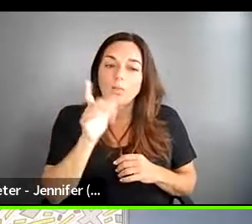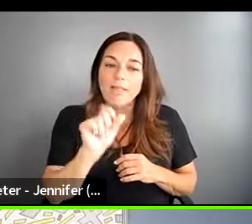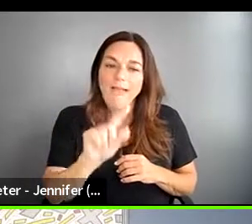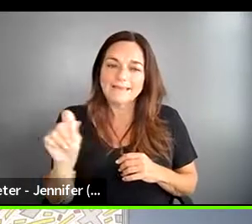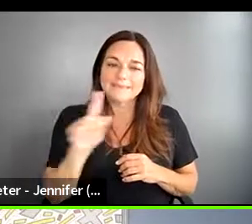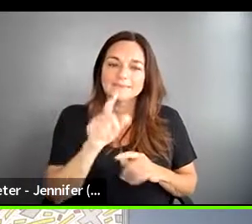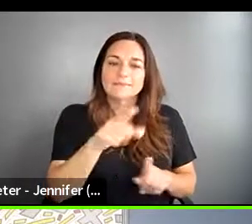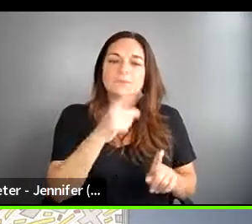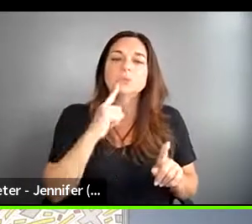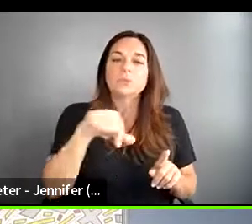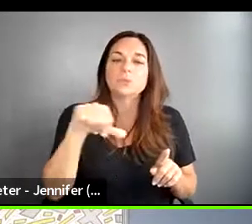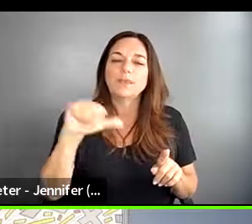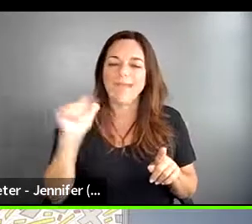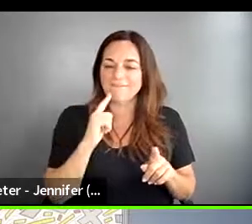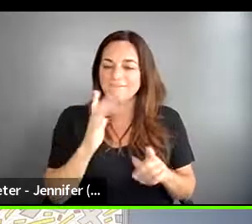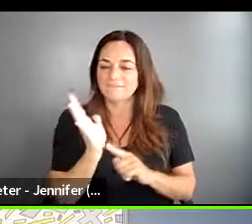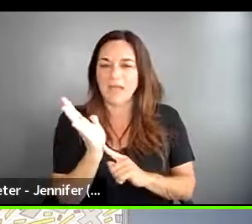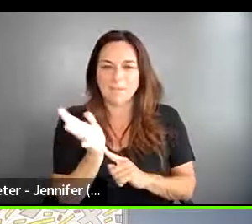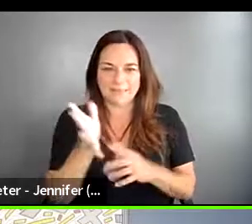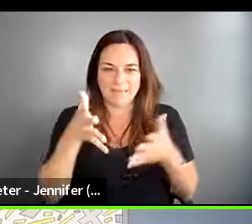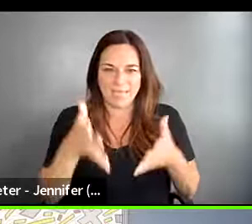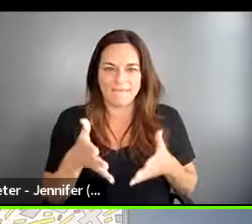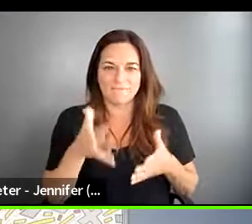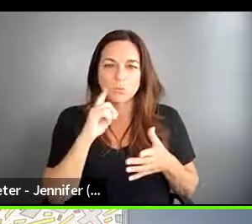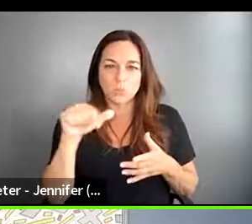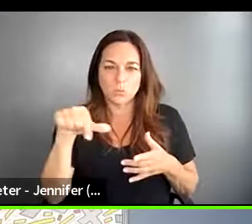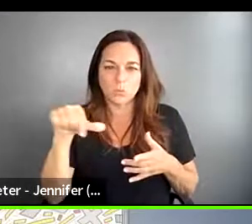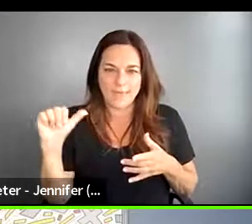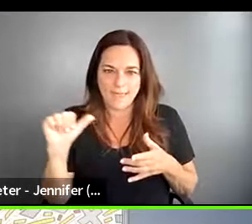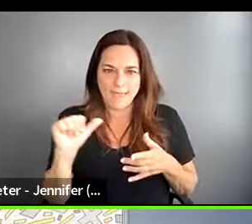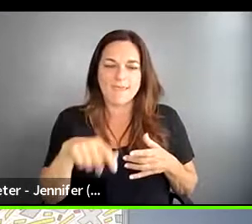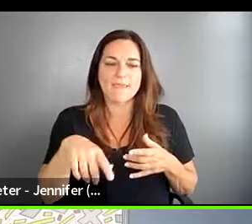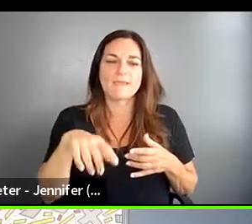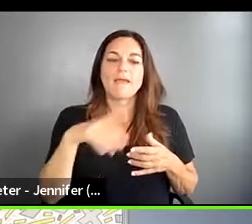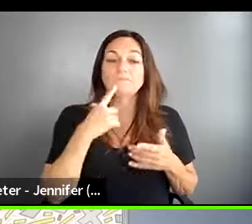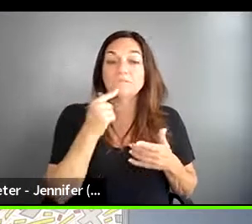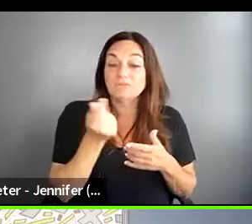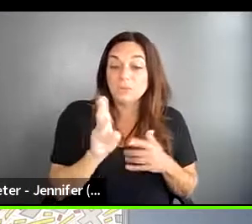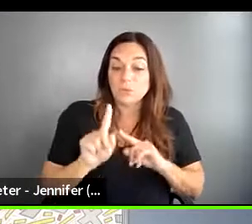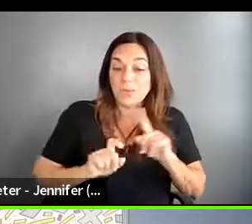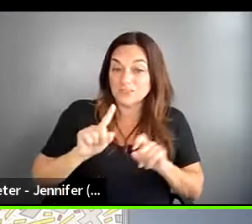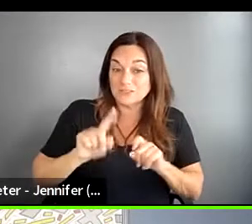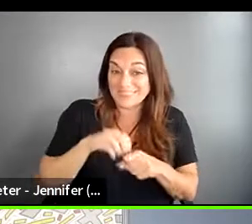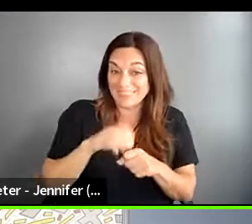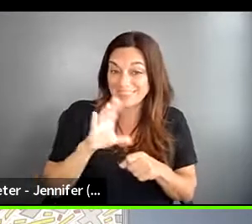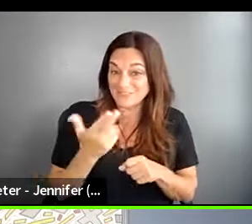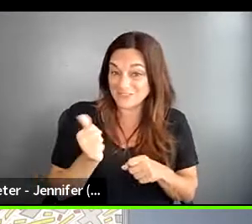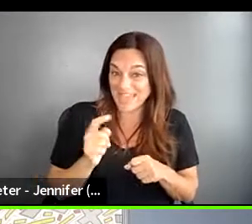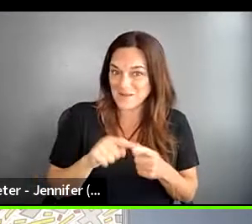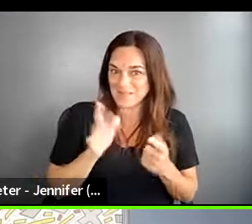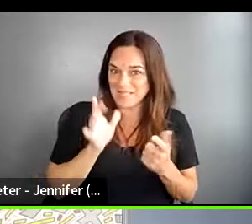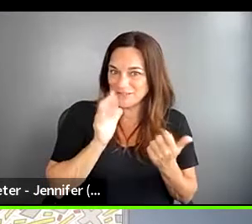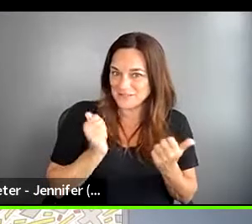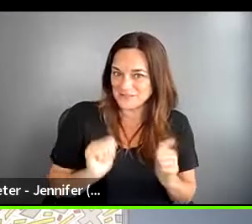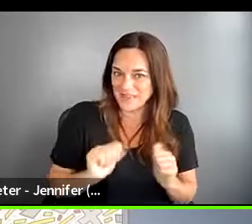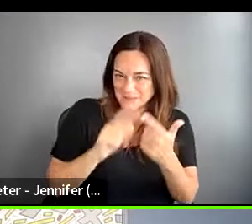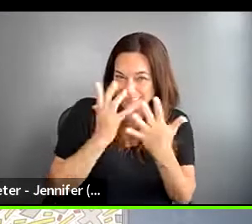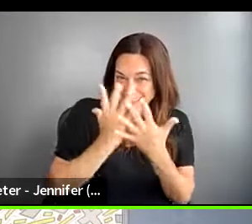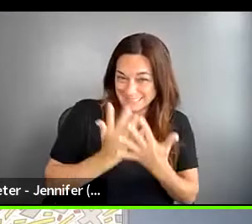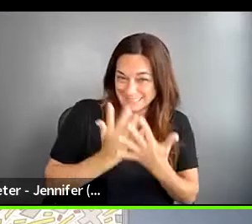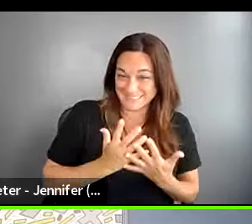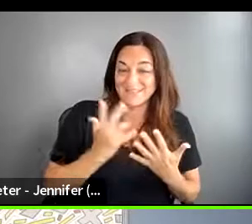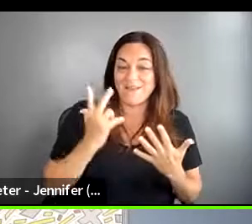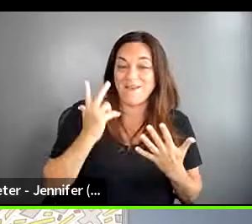We have about 5 minutes left for Q&A, and there's a few questions in the chat. So I'm going to try to speed through this and